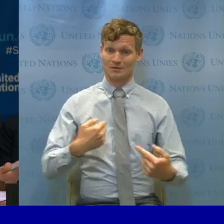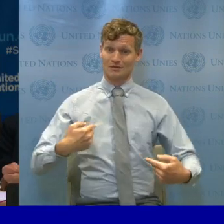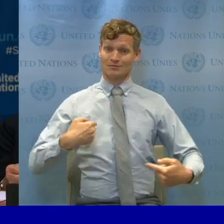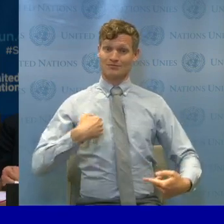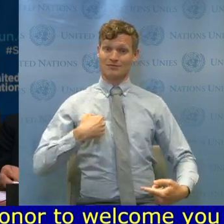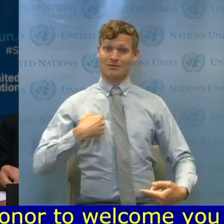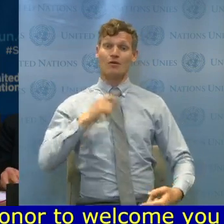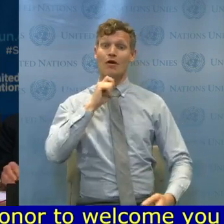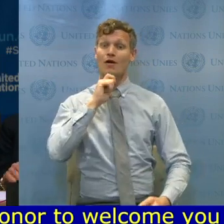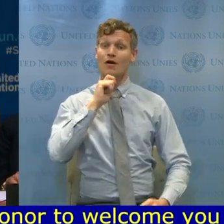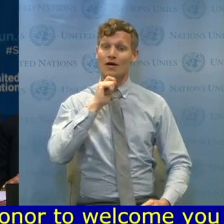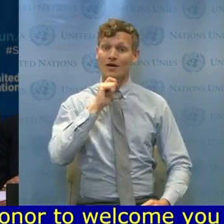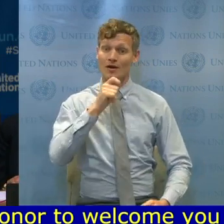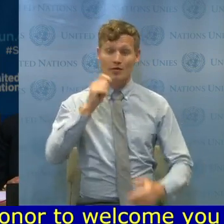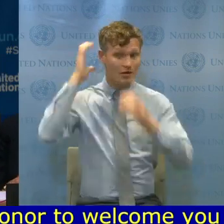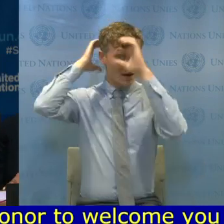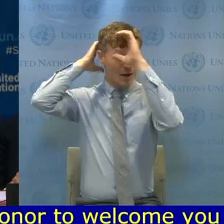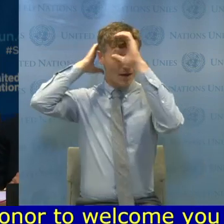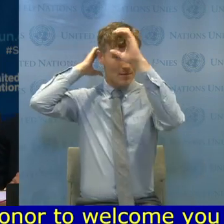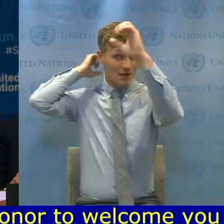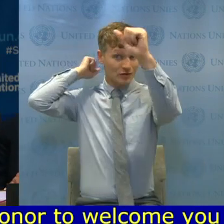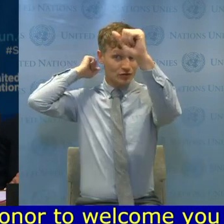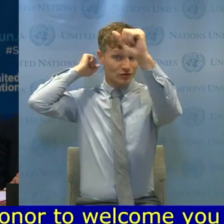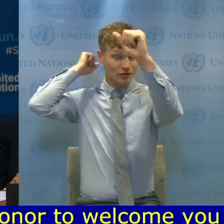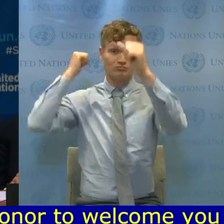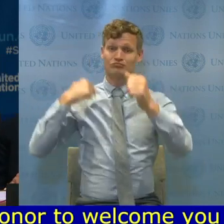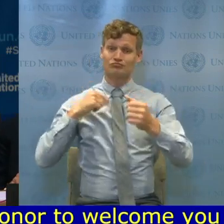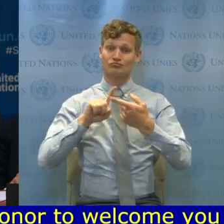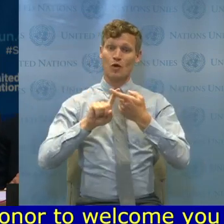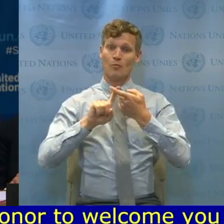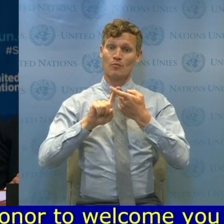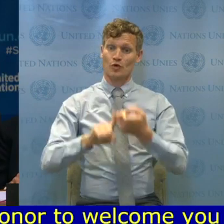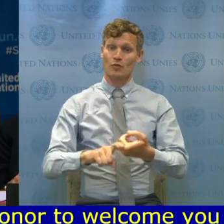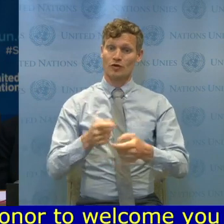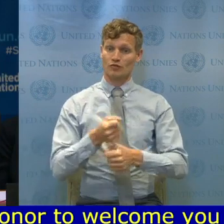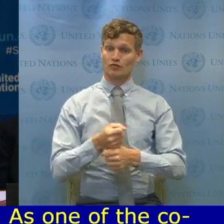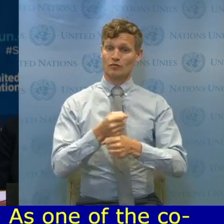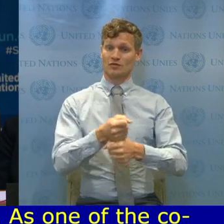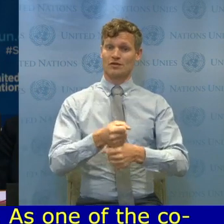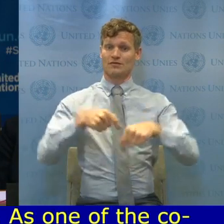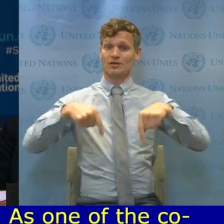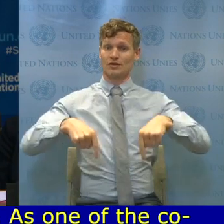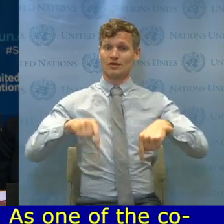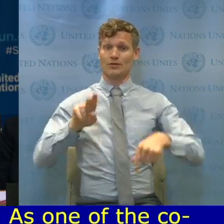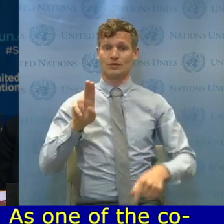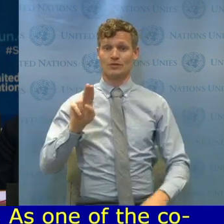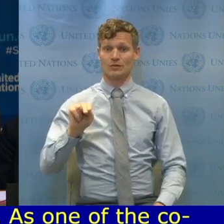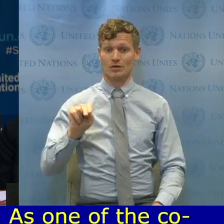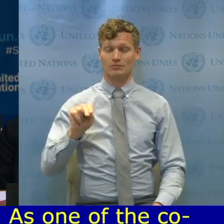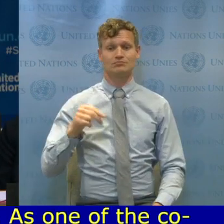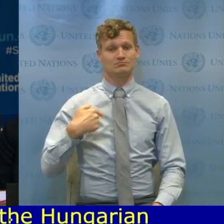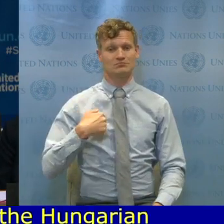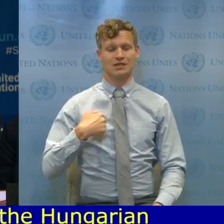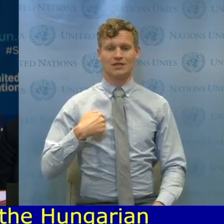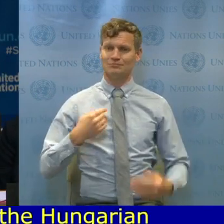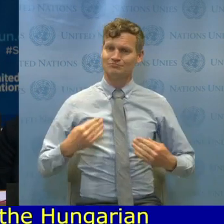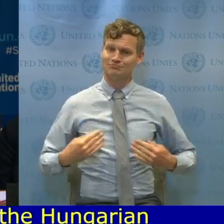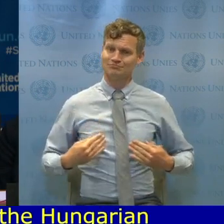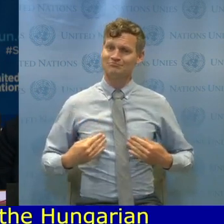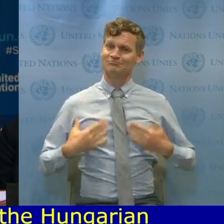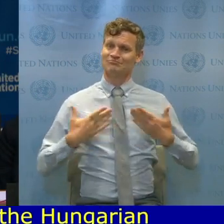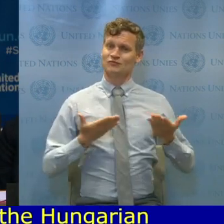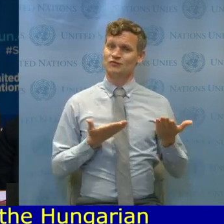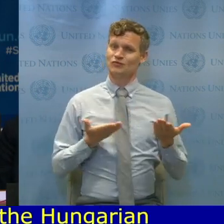permanent representative here at the United Nations. I am very happy to welcome the civil society colleague, Ms.